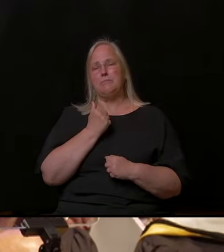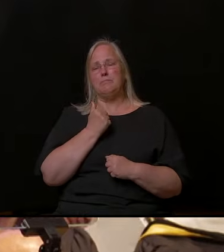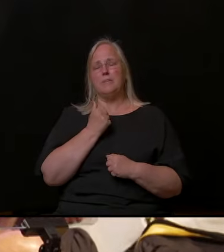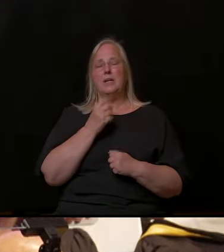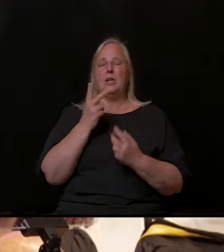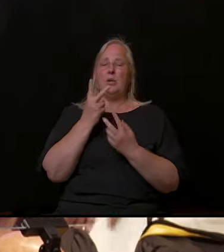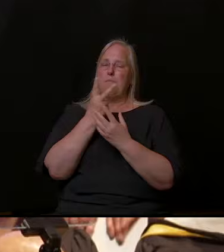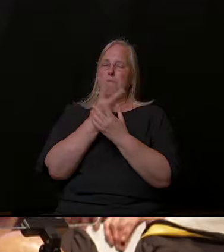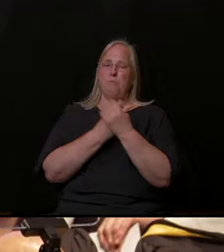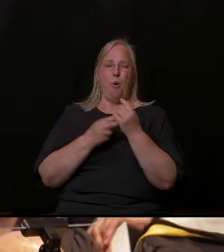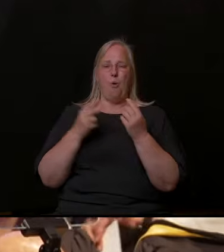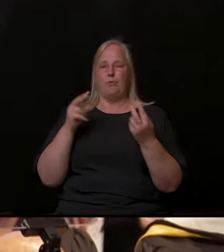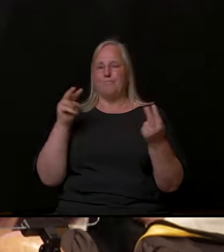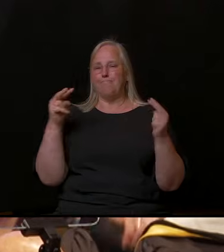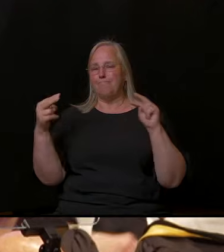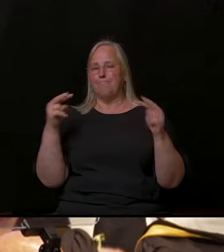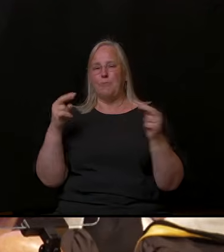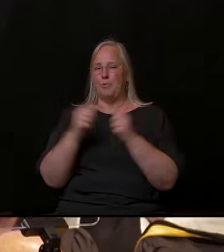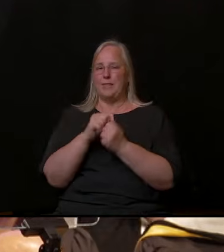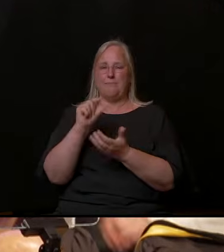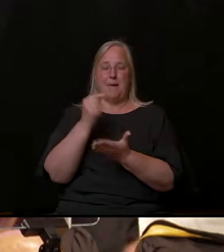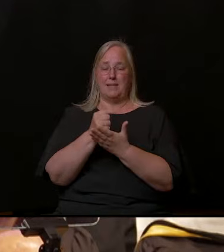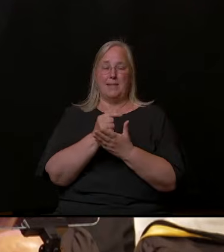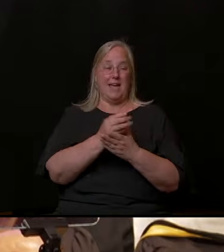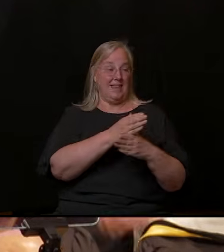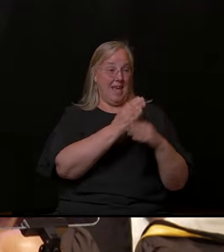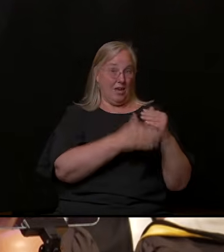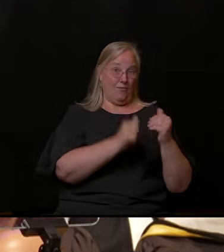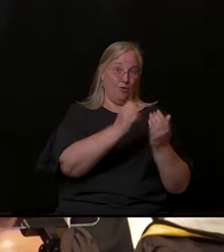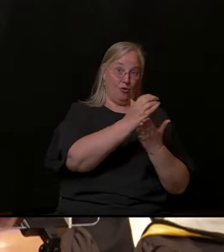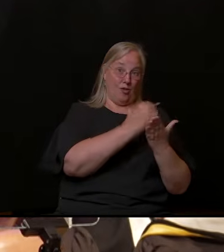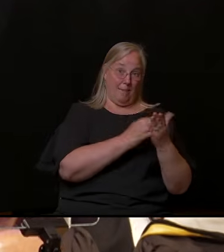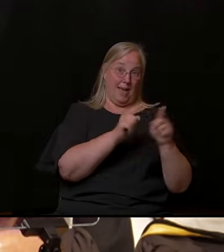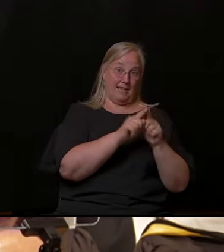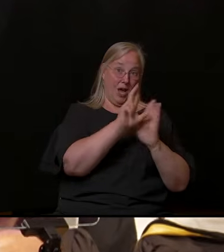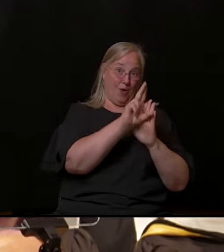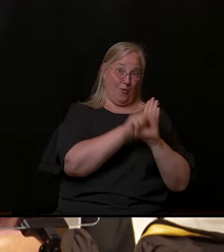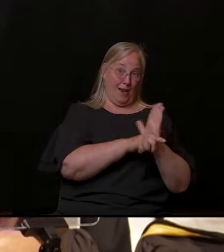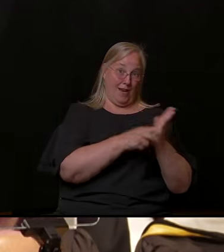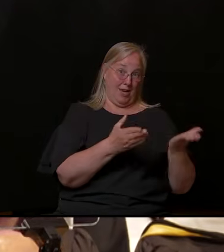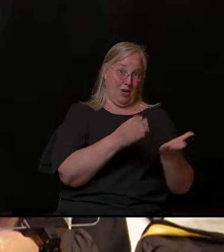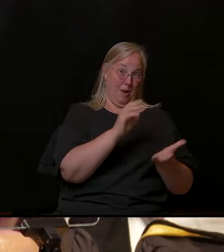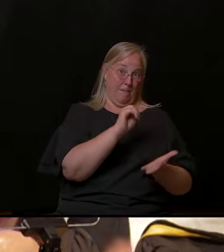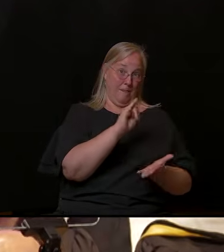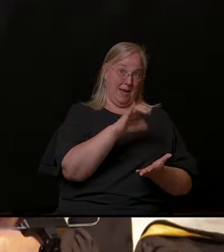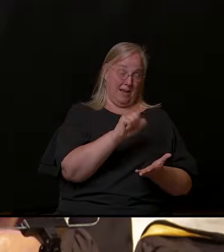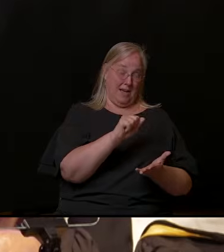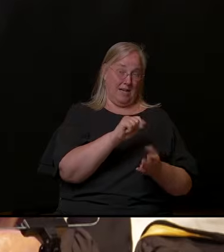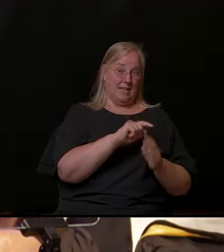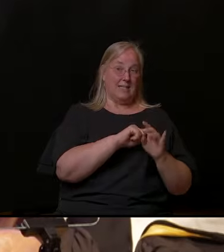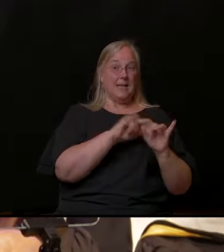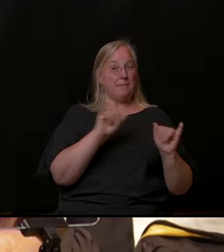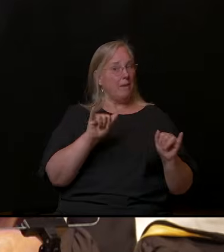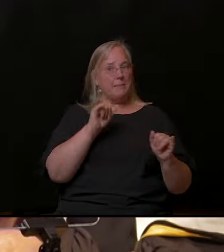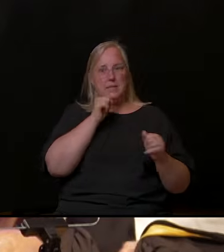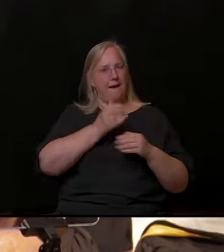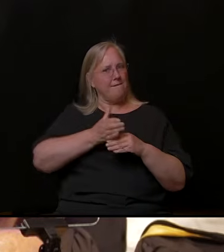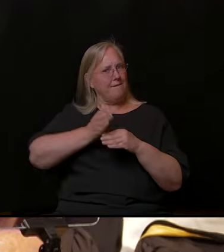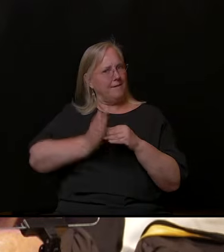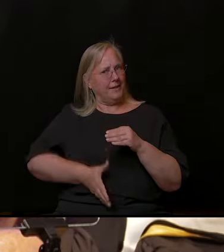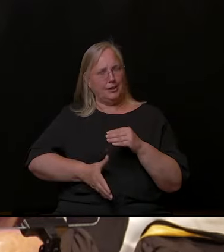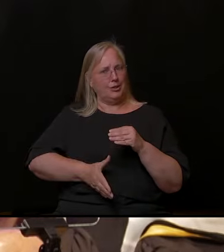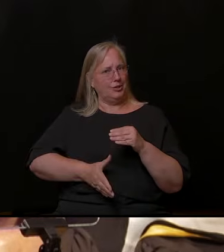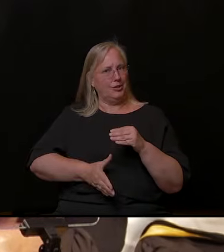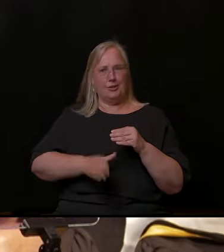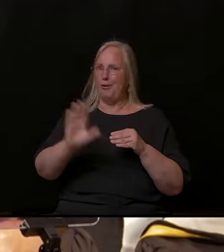duality that comes with commencement. It's the end of your chapter as an undergraduate here at MICA, yet it's not a conclusion, it's far